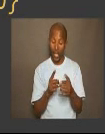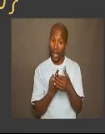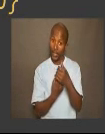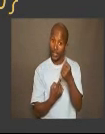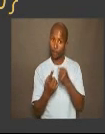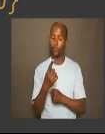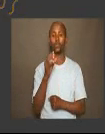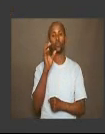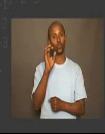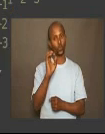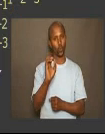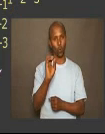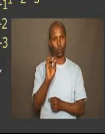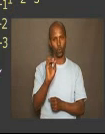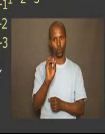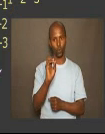except 0.